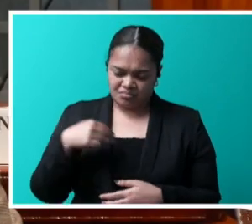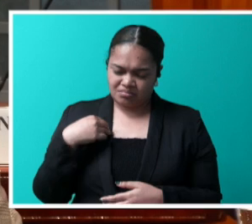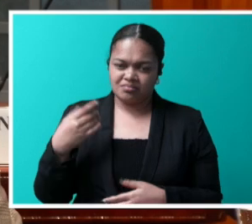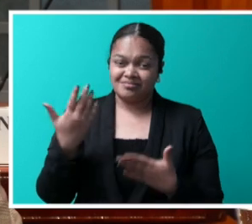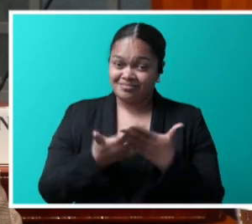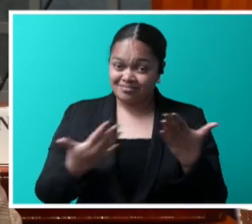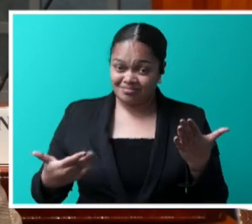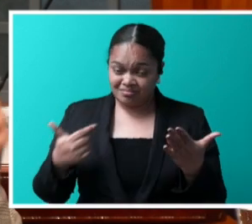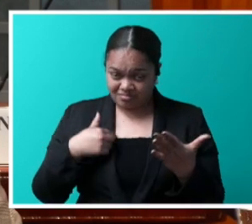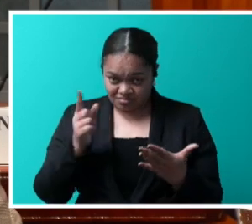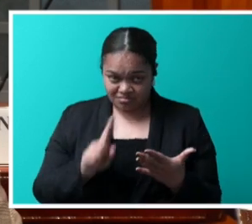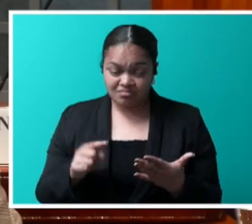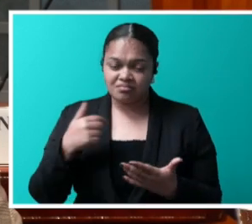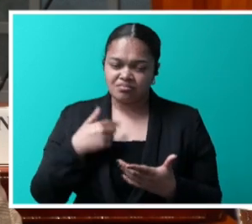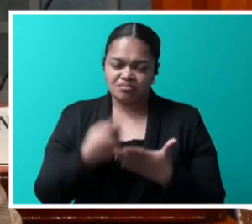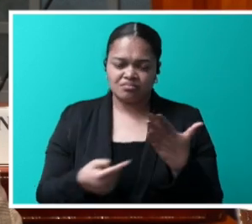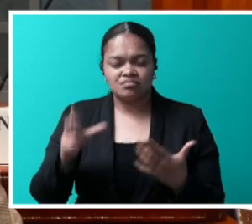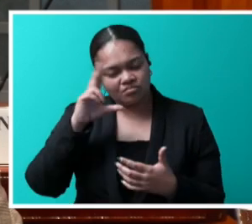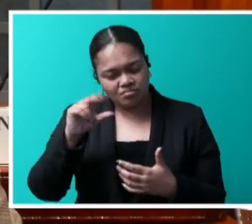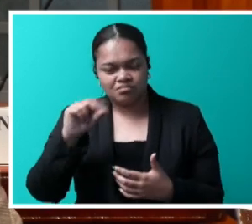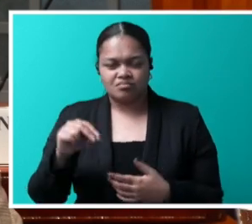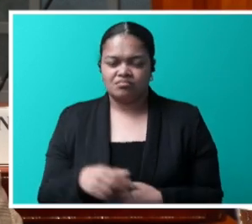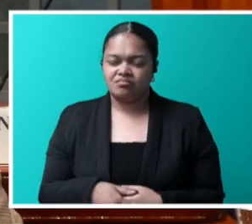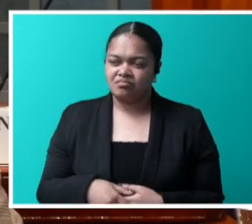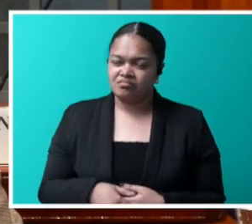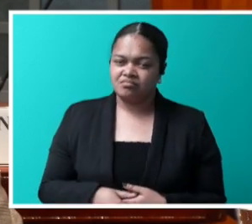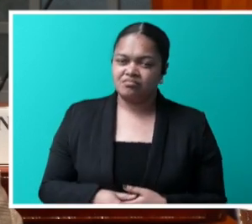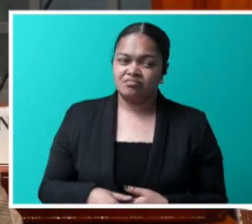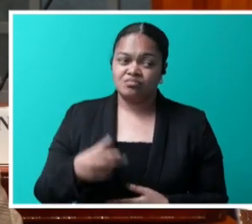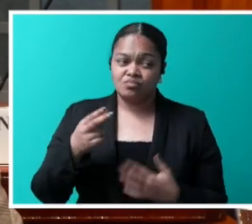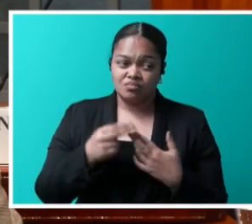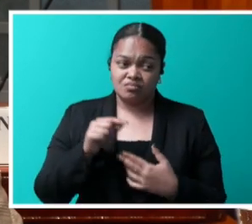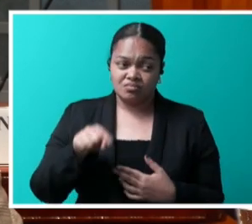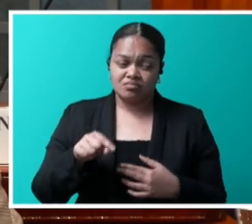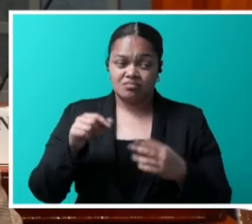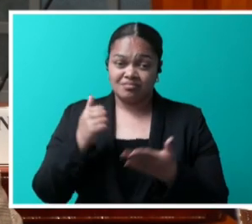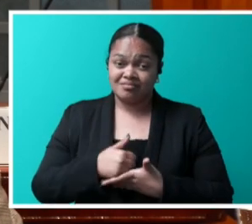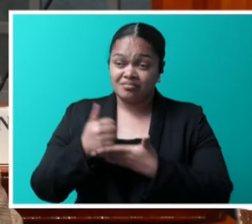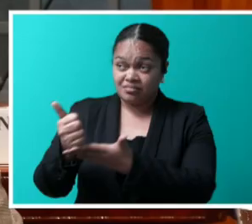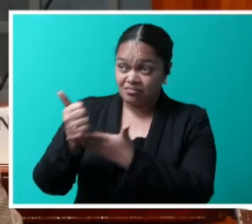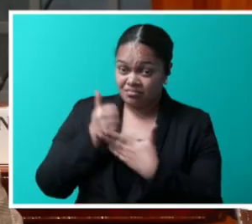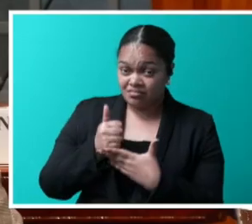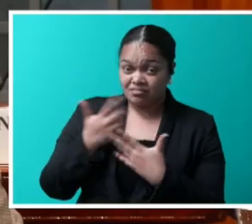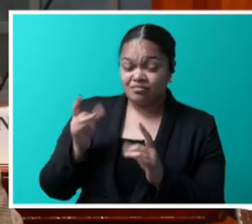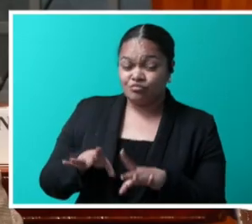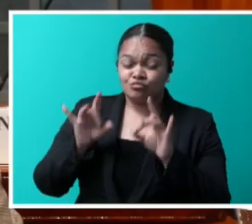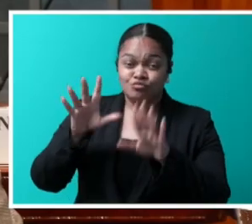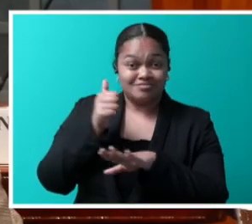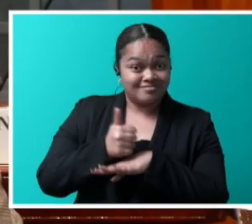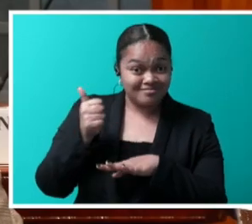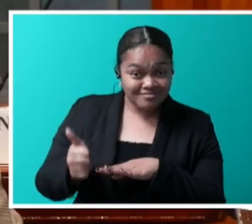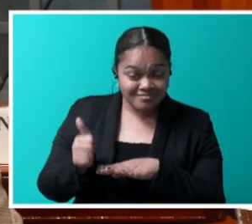today. I was only made possible, Mr. Speaker, with the assistance of the Australian